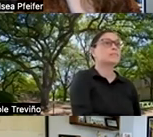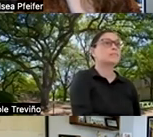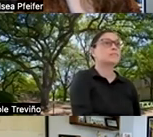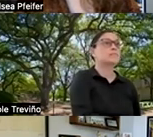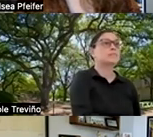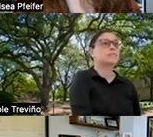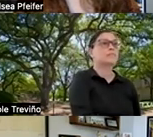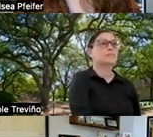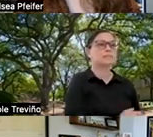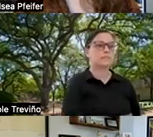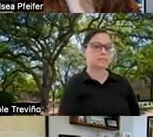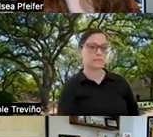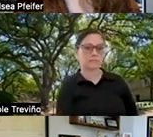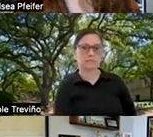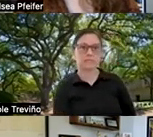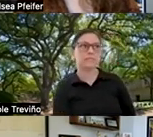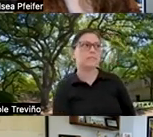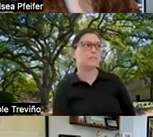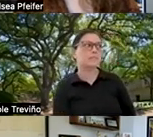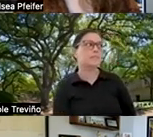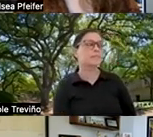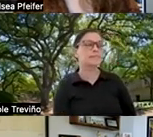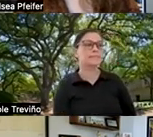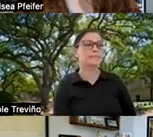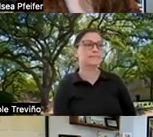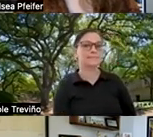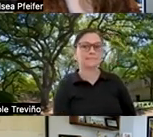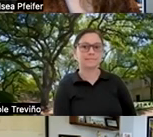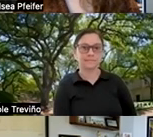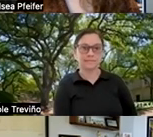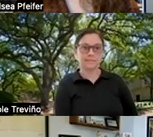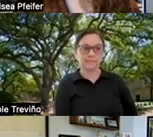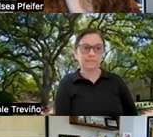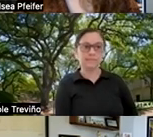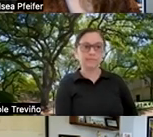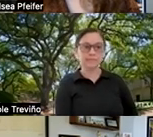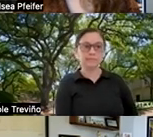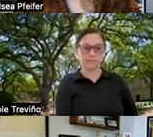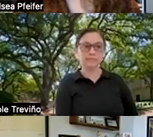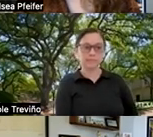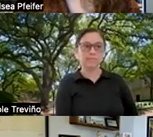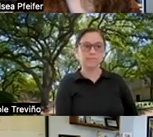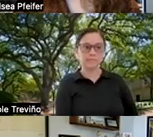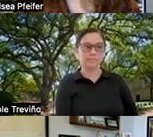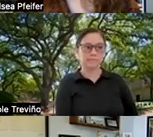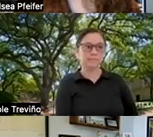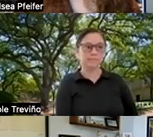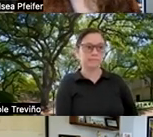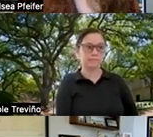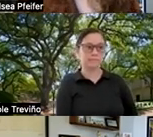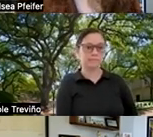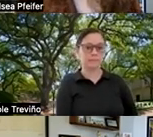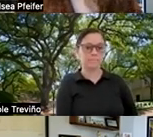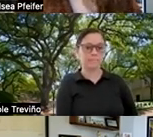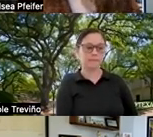is that we're in our July 10th meeting, and that for most of you, we got to meet with you briefly in the last